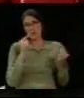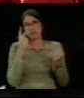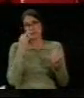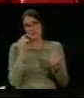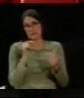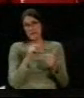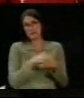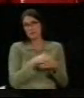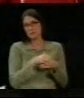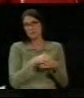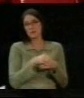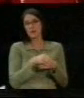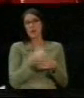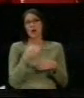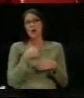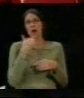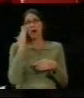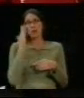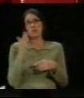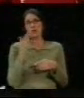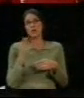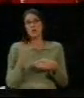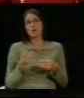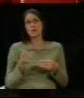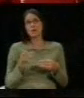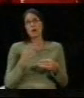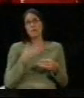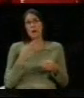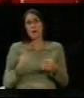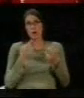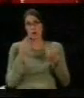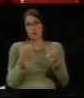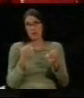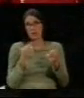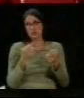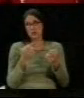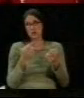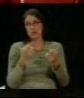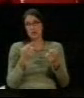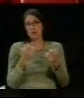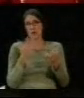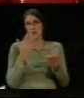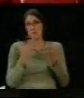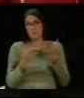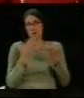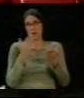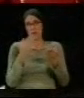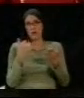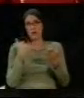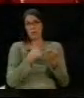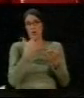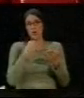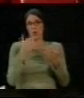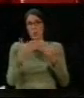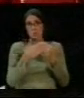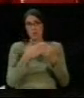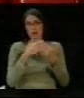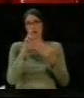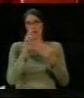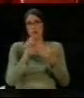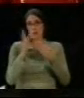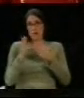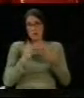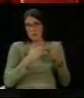it, I would move, my recommendation to the Development Corporation may be that we go back and replan a brand new